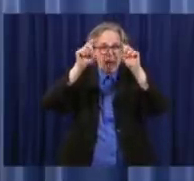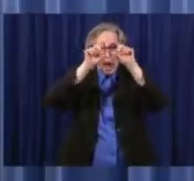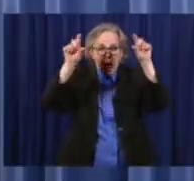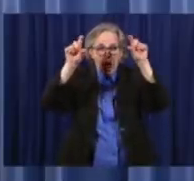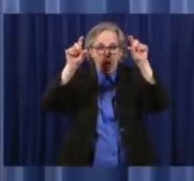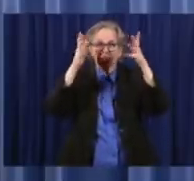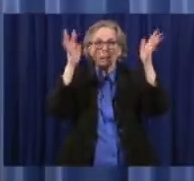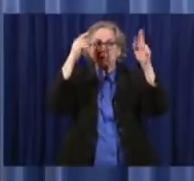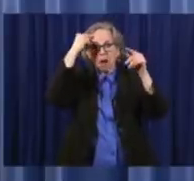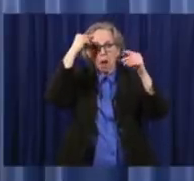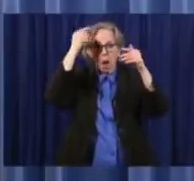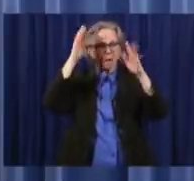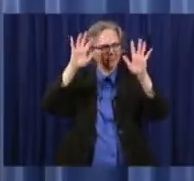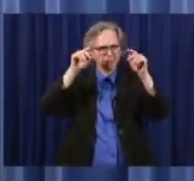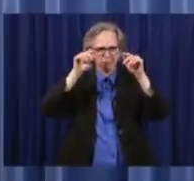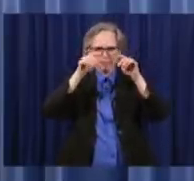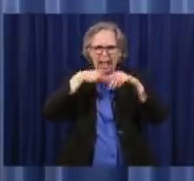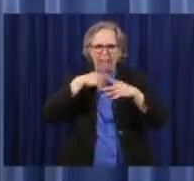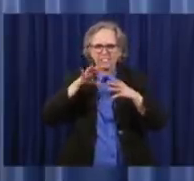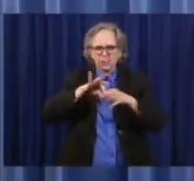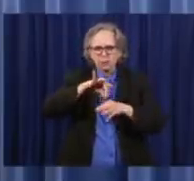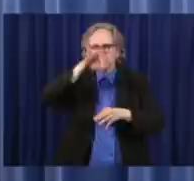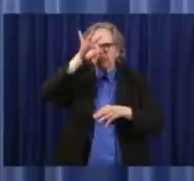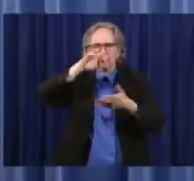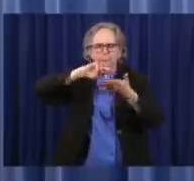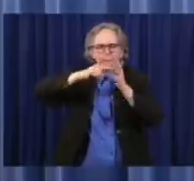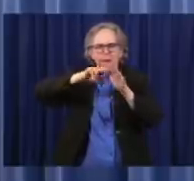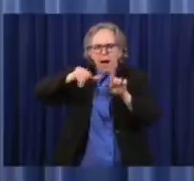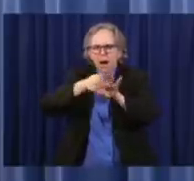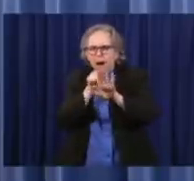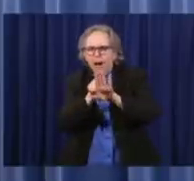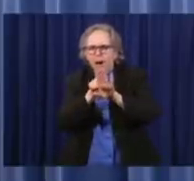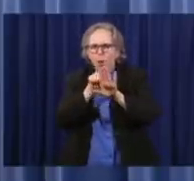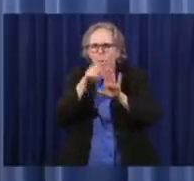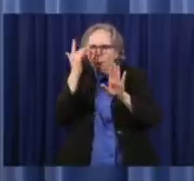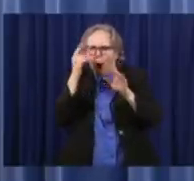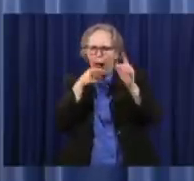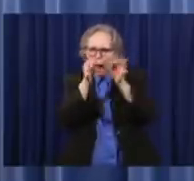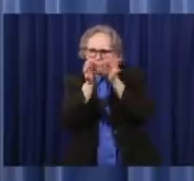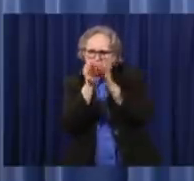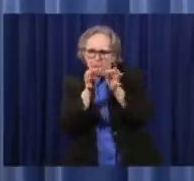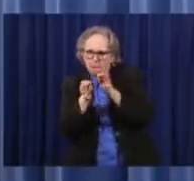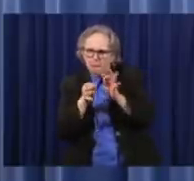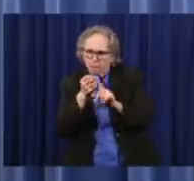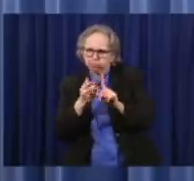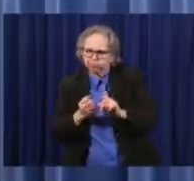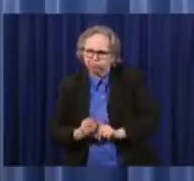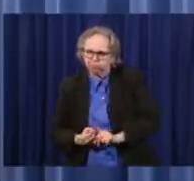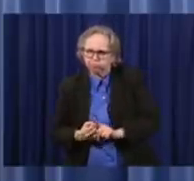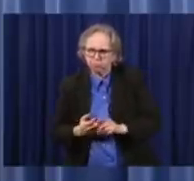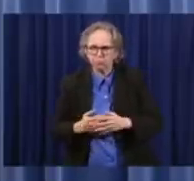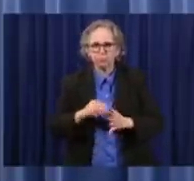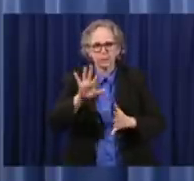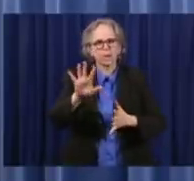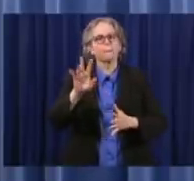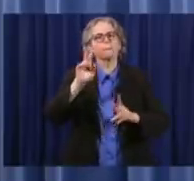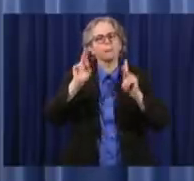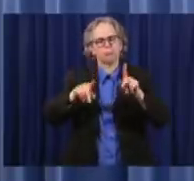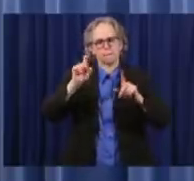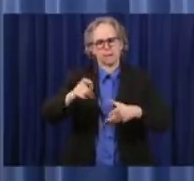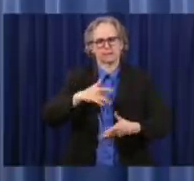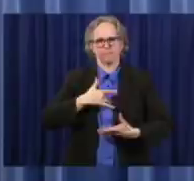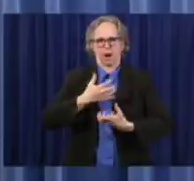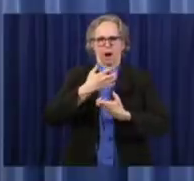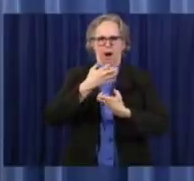of this is really trying to make sure that people have confidence when they go out, that the business they